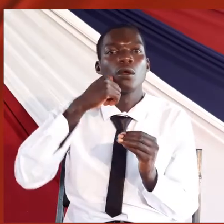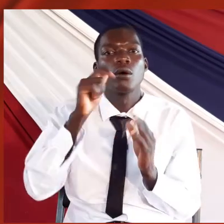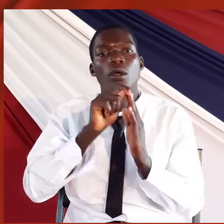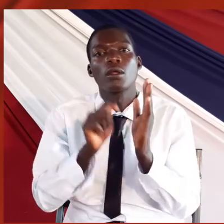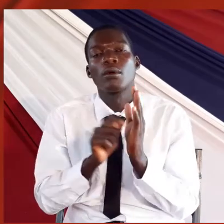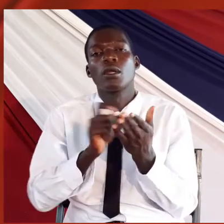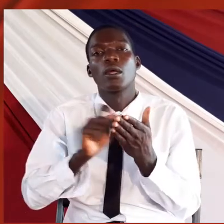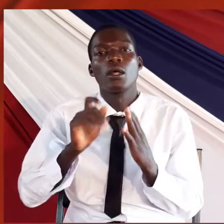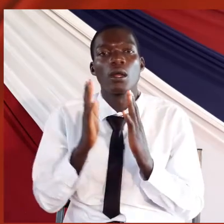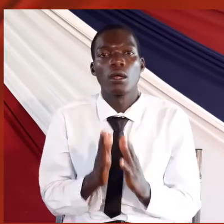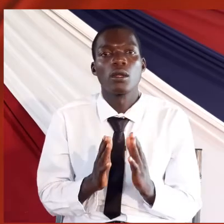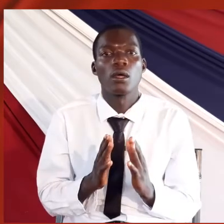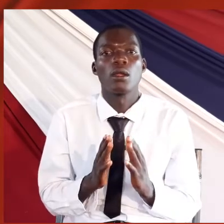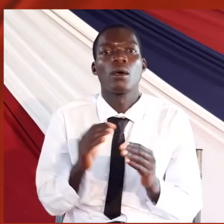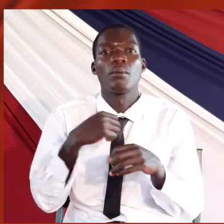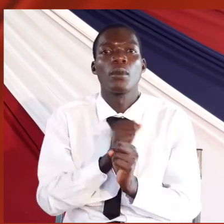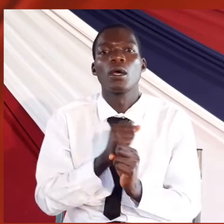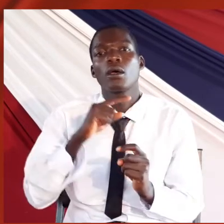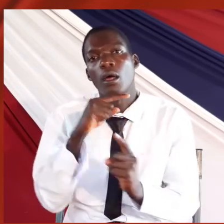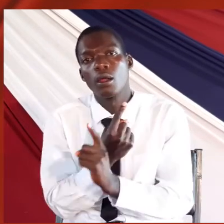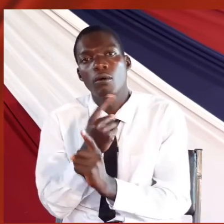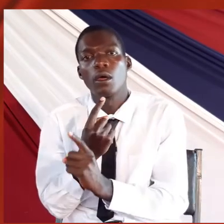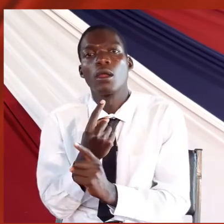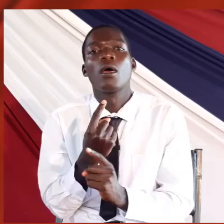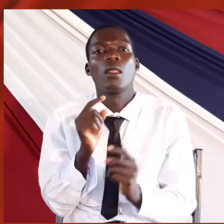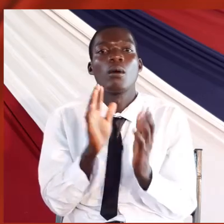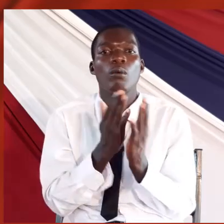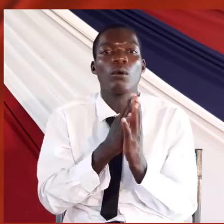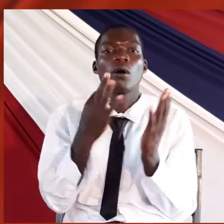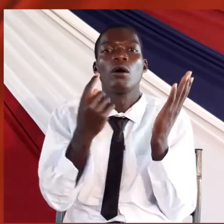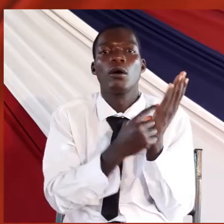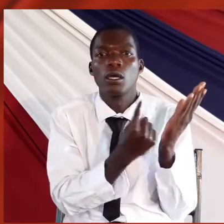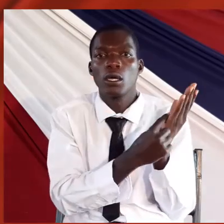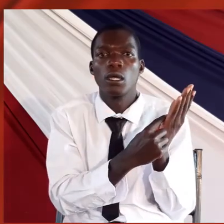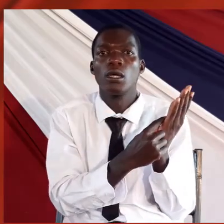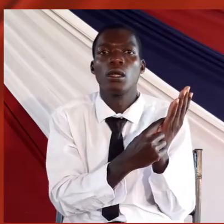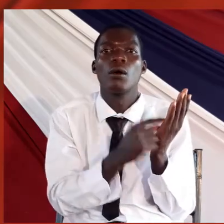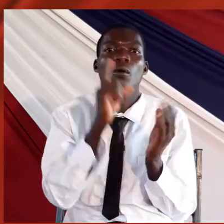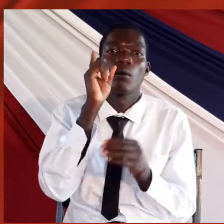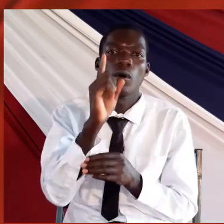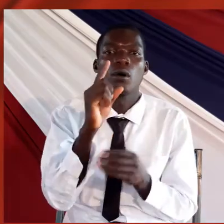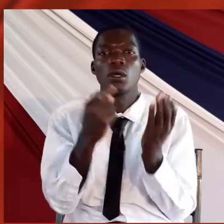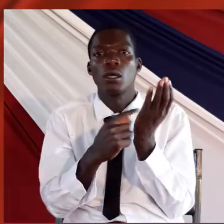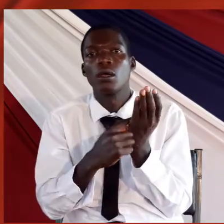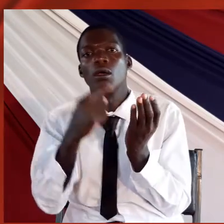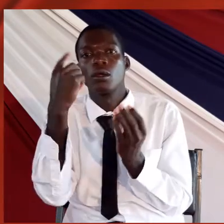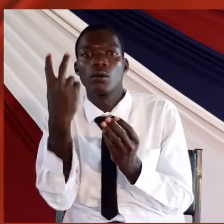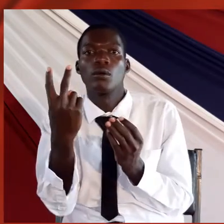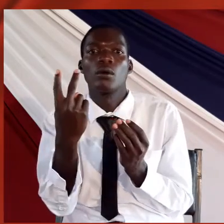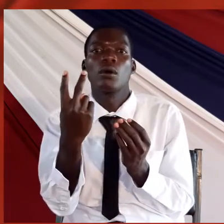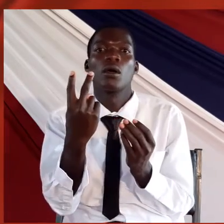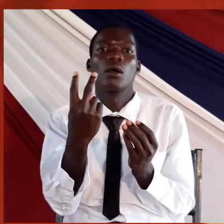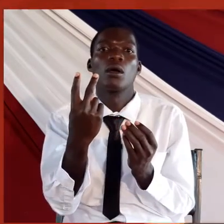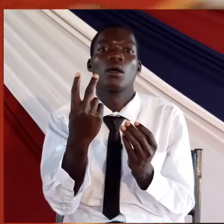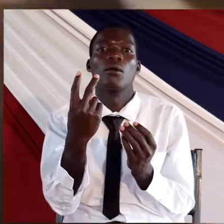writers make reference to the book of Genesis. Genesis 1, Genesis 2, 5,